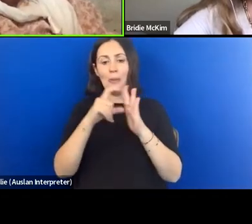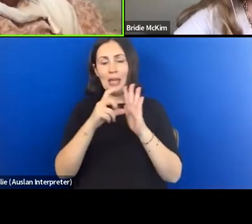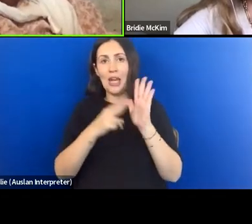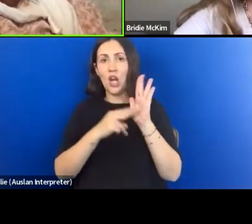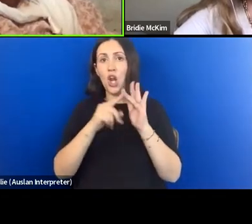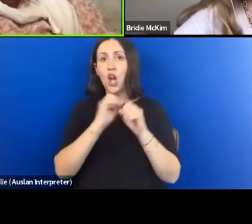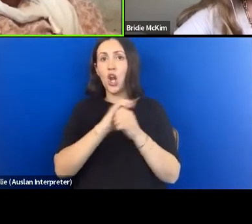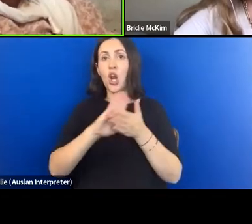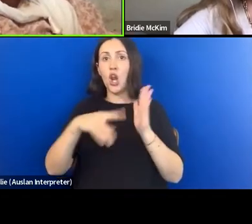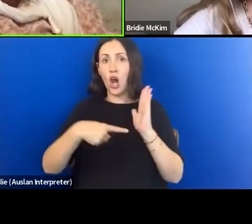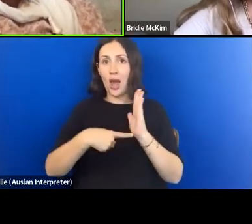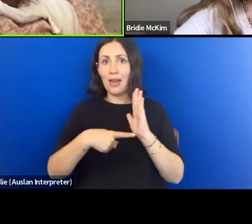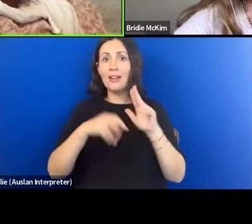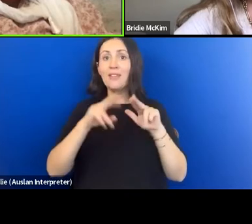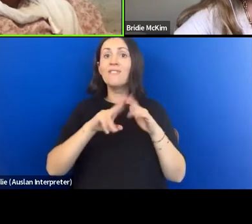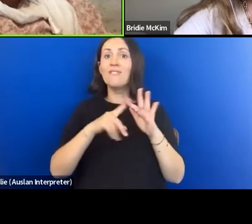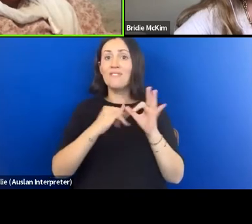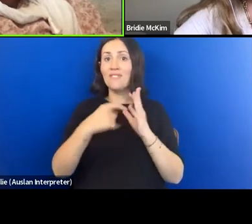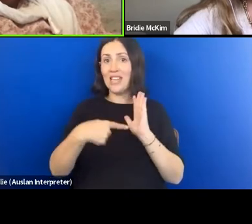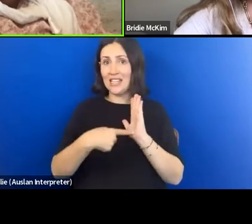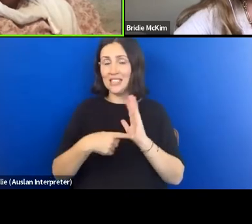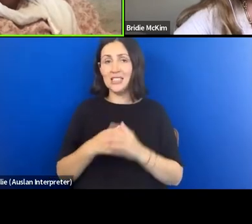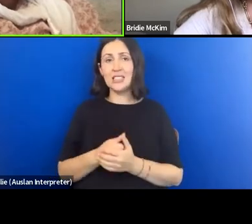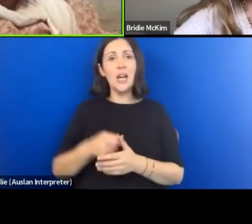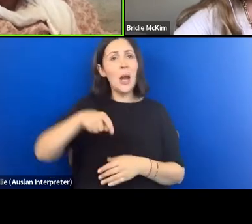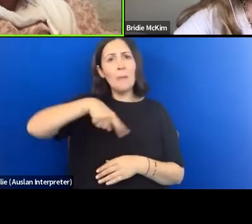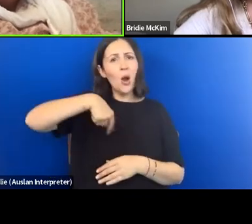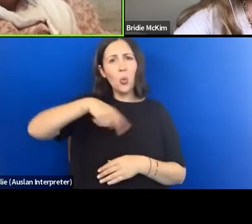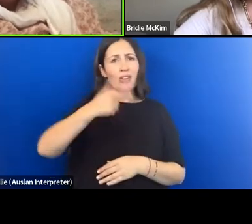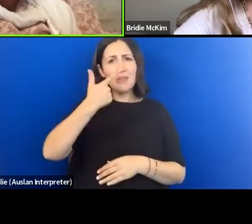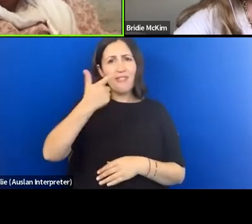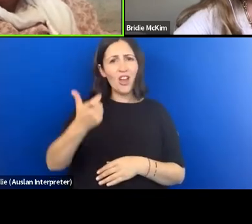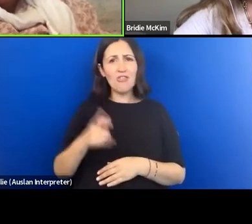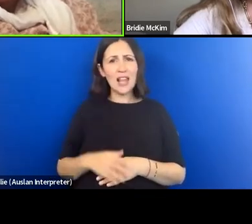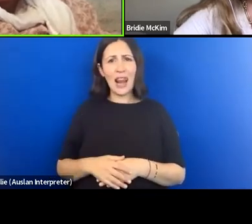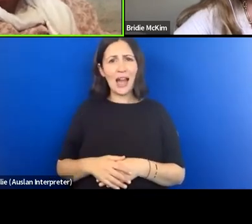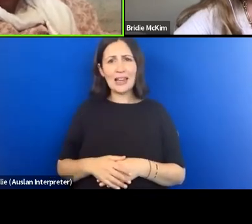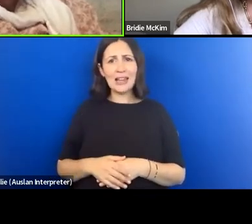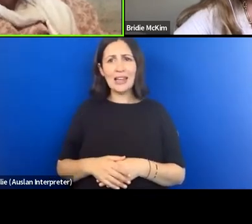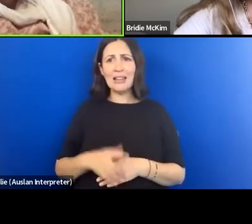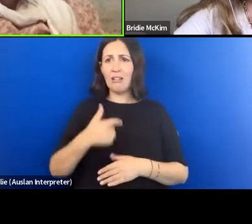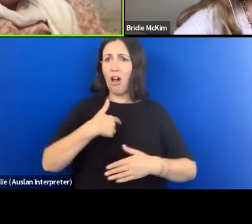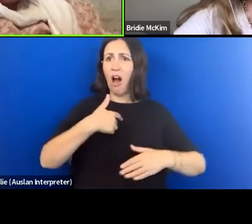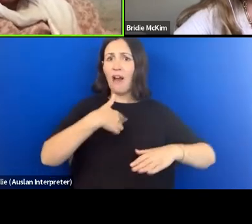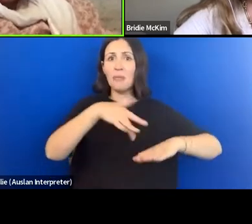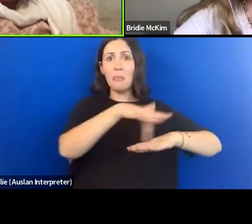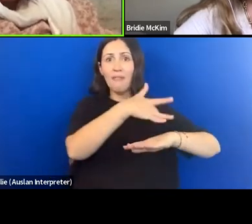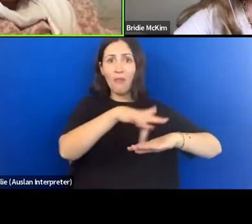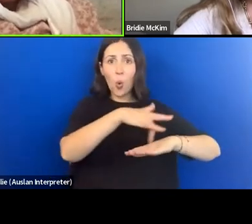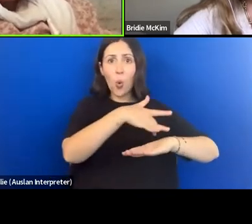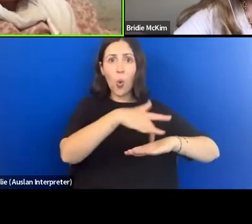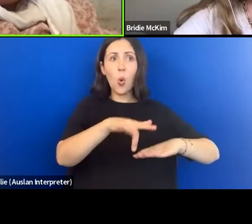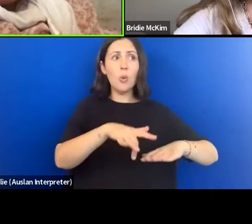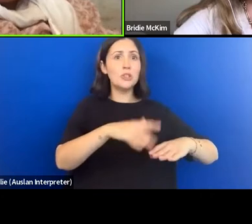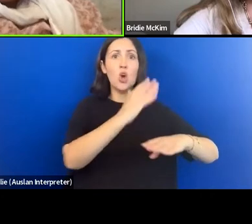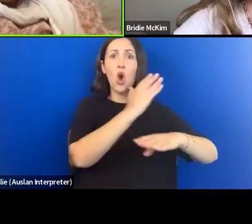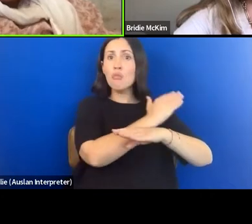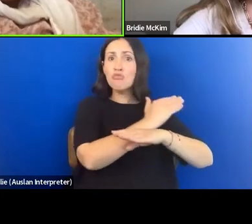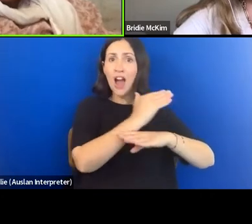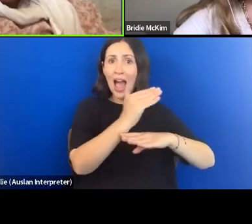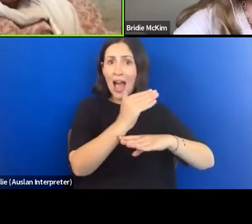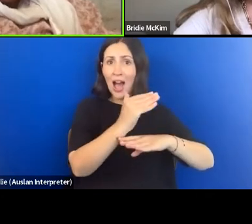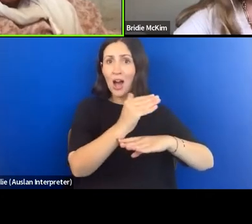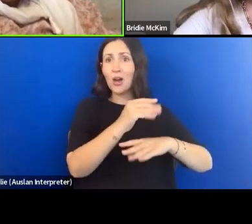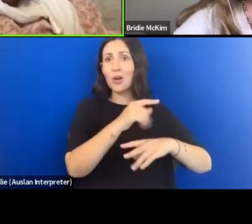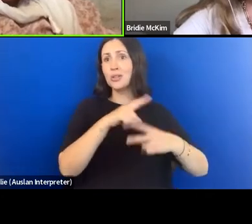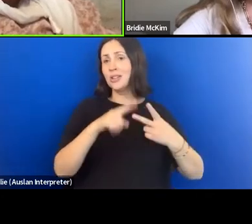Yeah, so we've been very lucky in that we've performed in places like the Opera House.